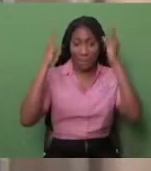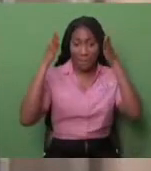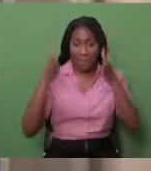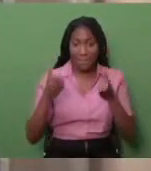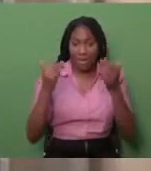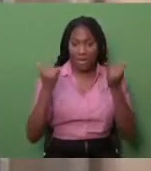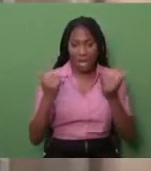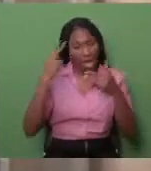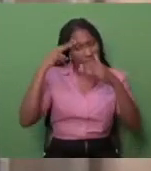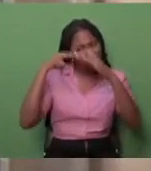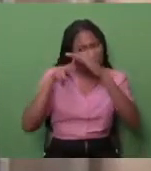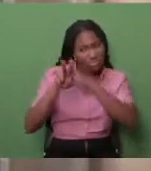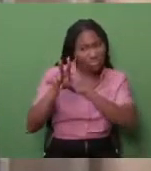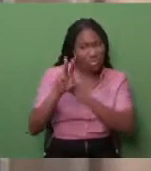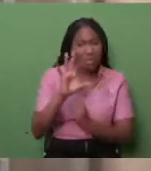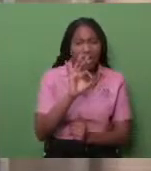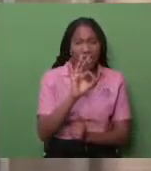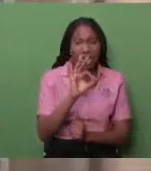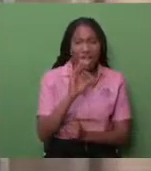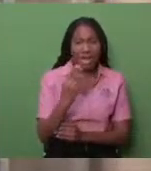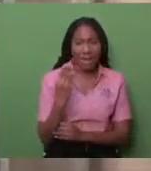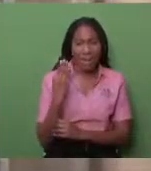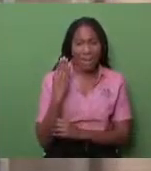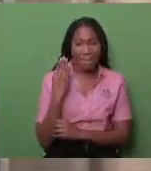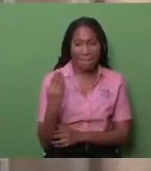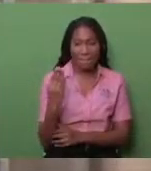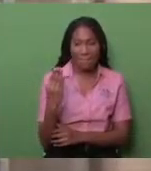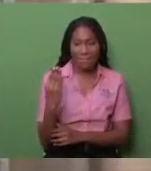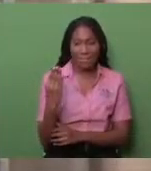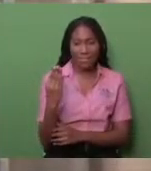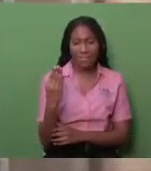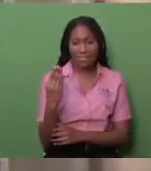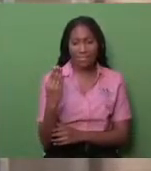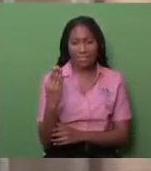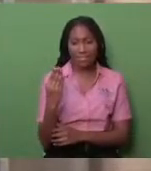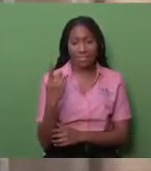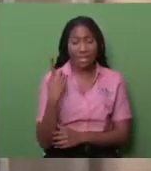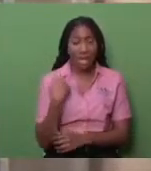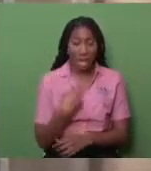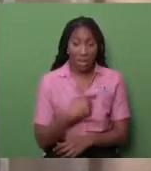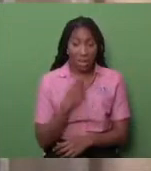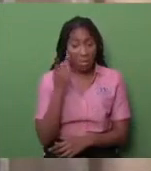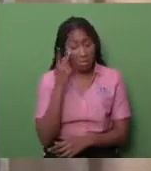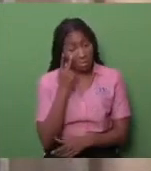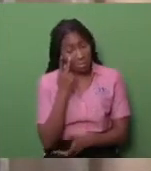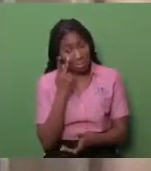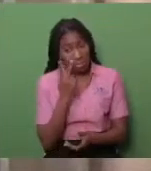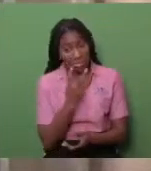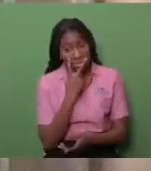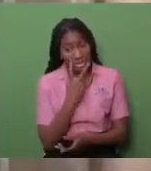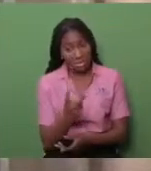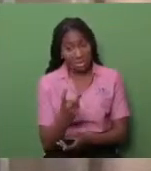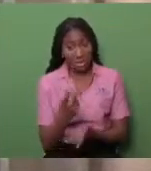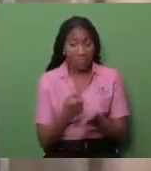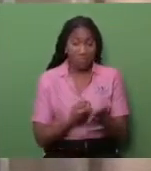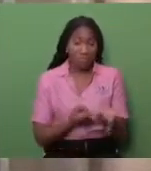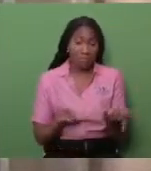$9 billion for the next, for this fiscal year upcoming. We will wait to see what happens there. So a